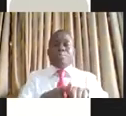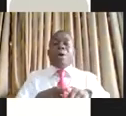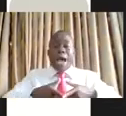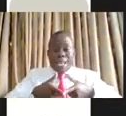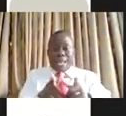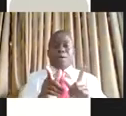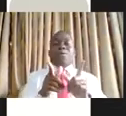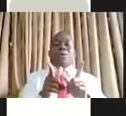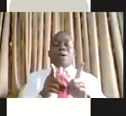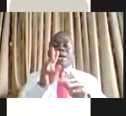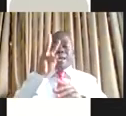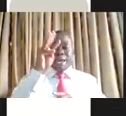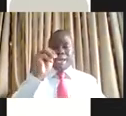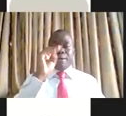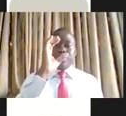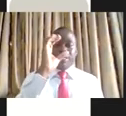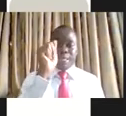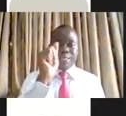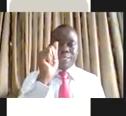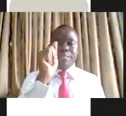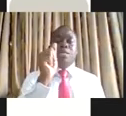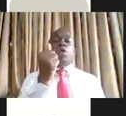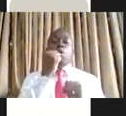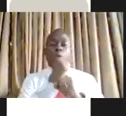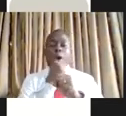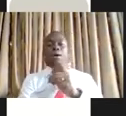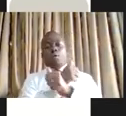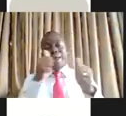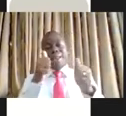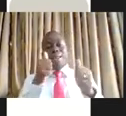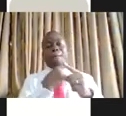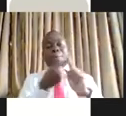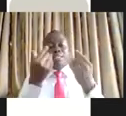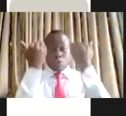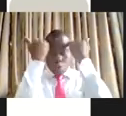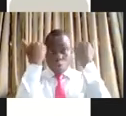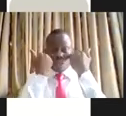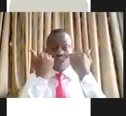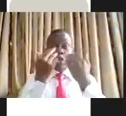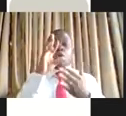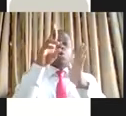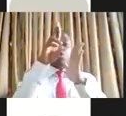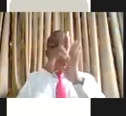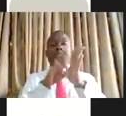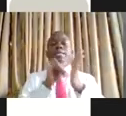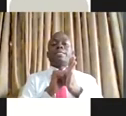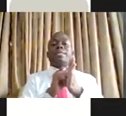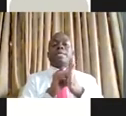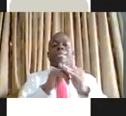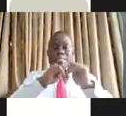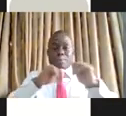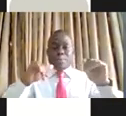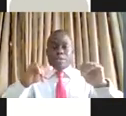play a role. And yet we know that the courts have already ruled that issues of separation of powers come in